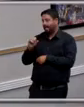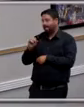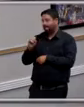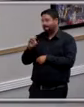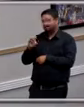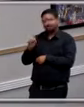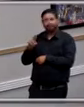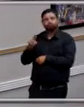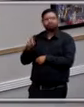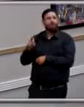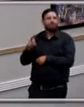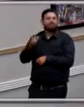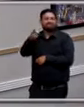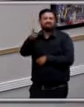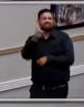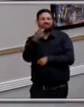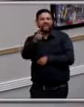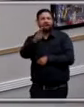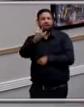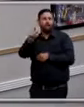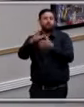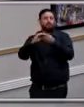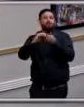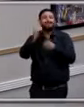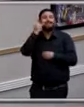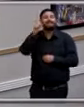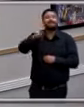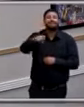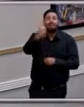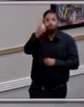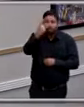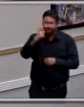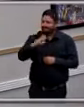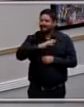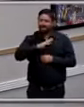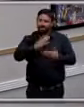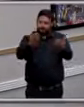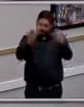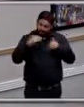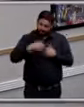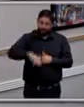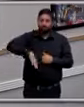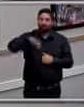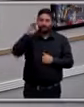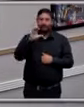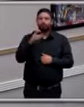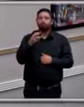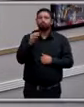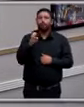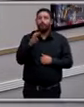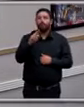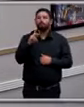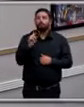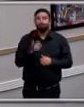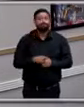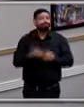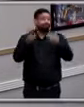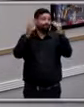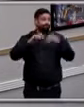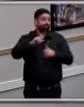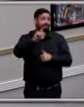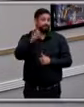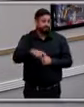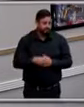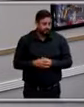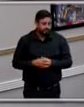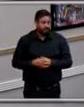explained. And just come up. If you need a Chromebook, you can come up and pick one out. Thank you. Yes, ma'am. The next question is,